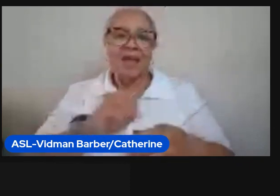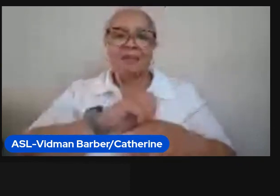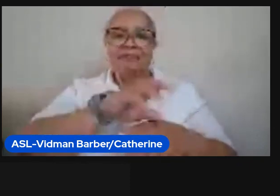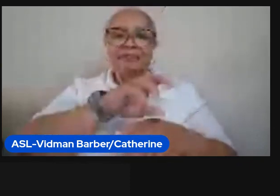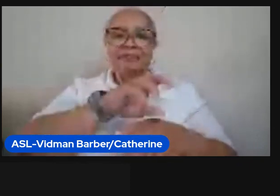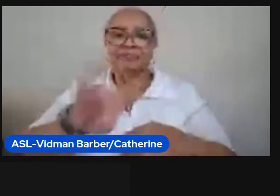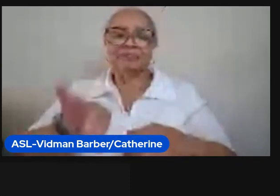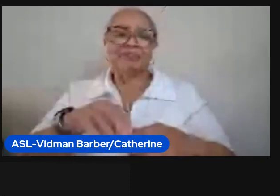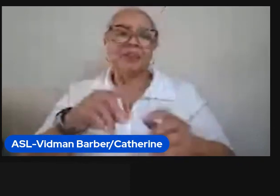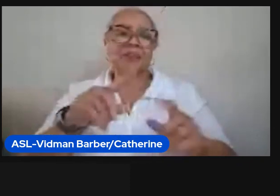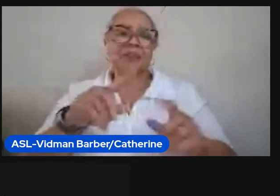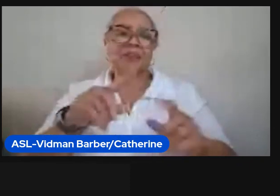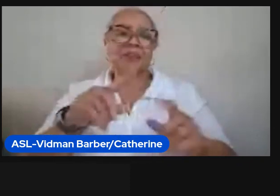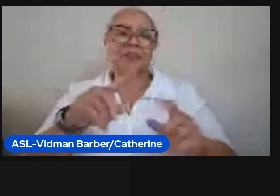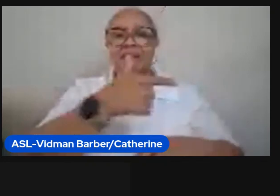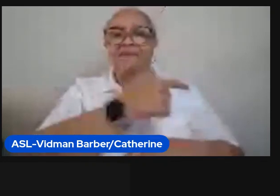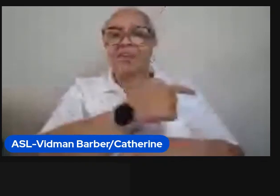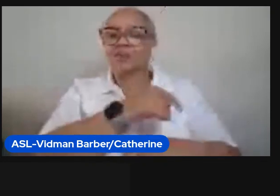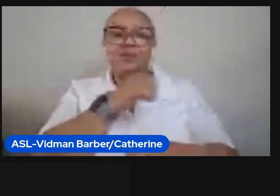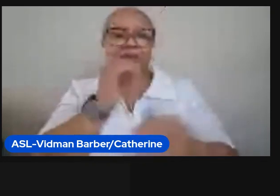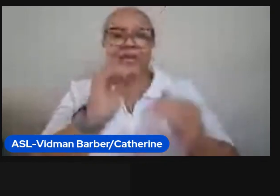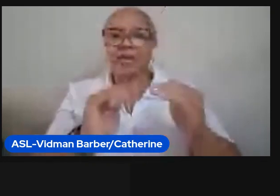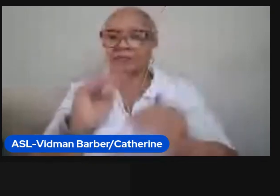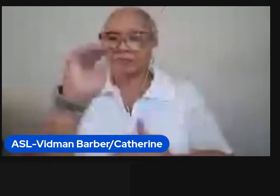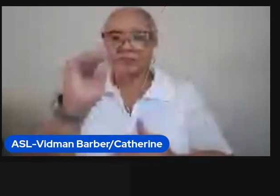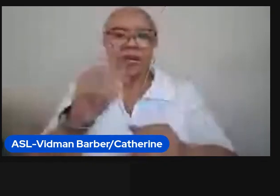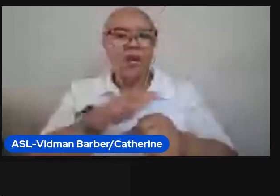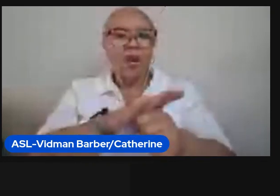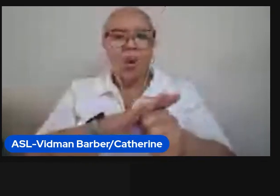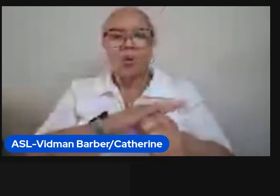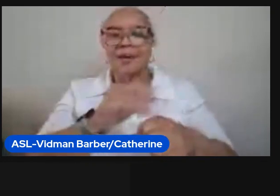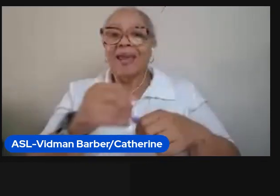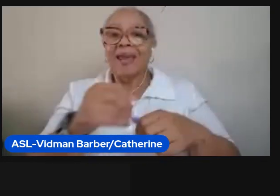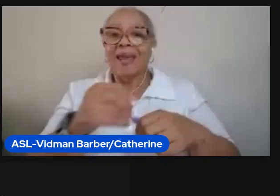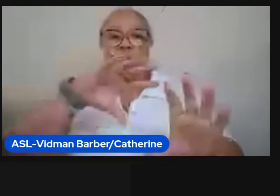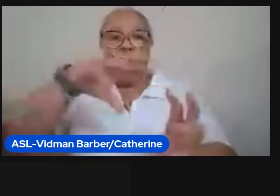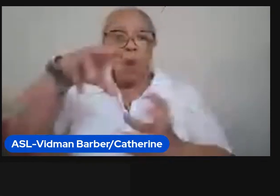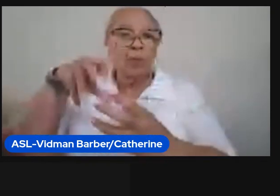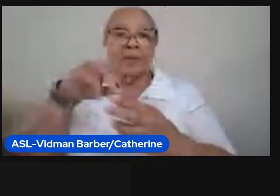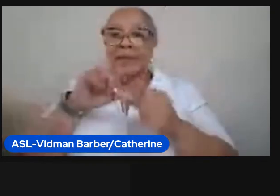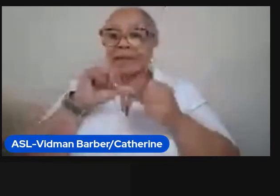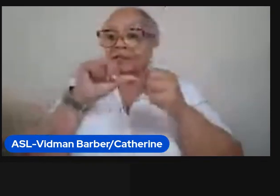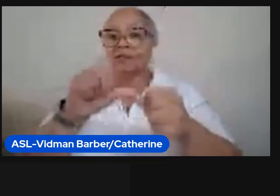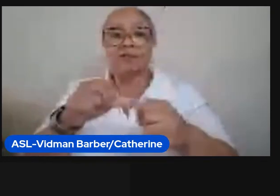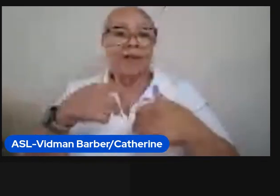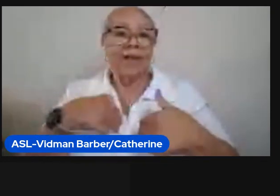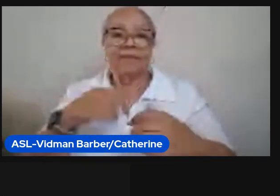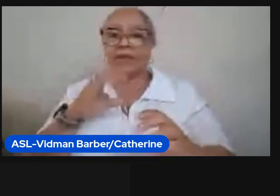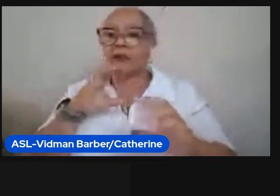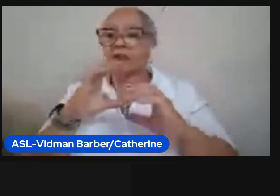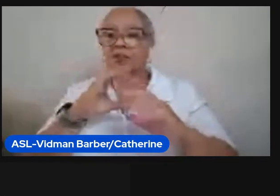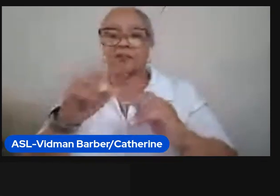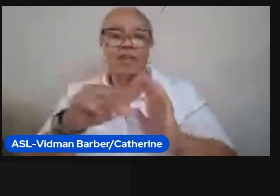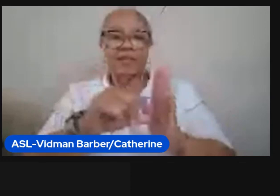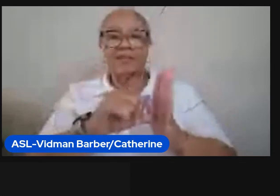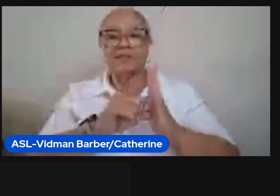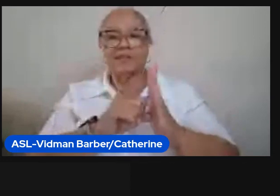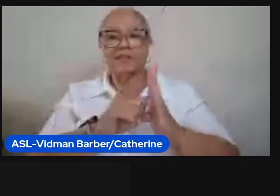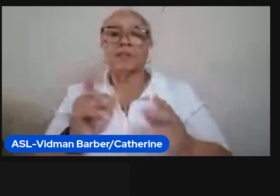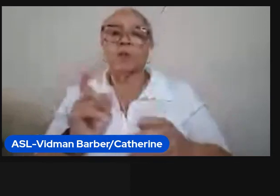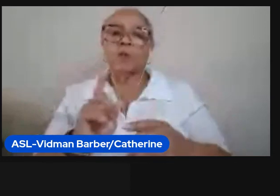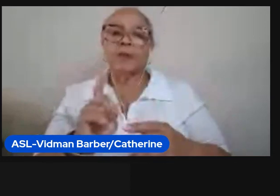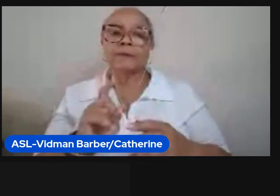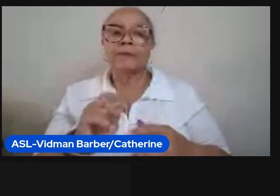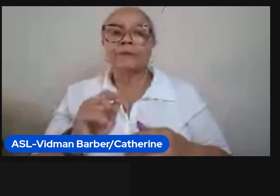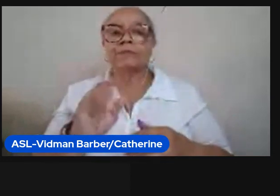therapeutics was very inequitable, both locally and globally. And continuing to have those conversations and emphasizing where